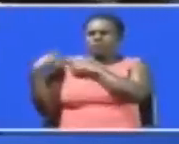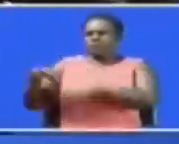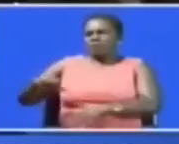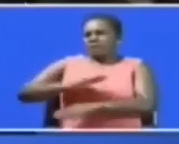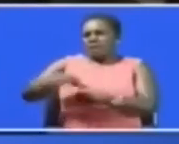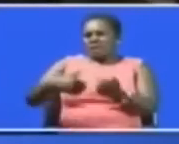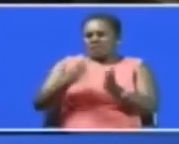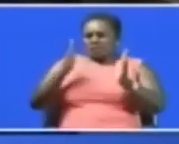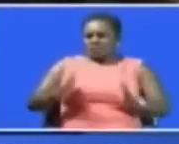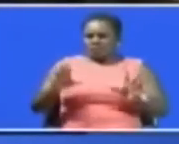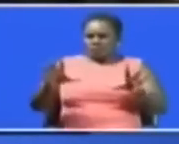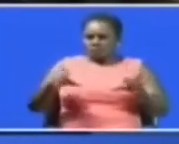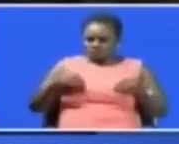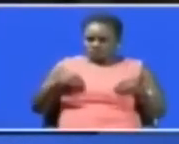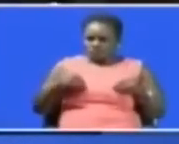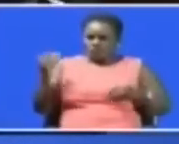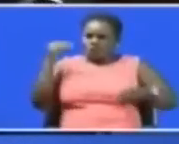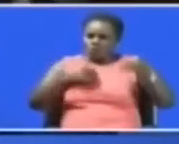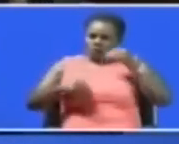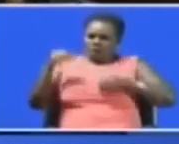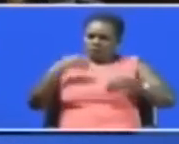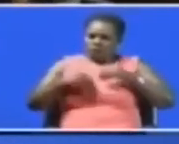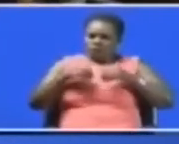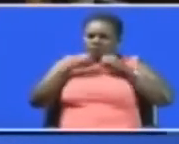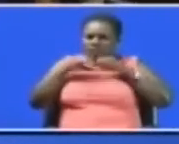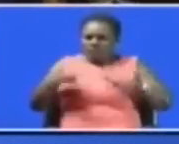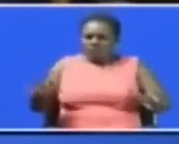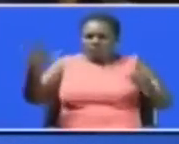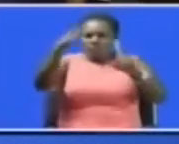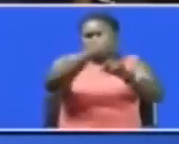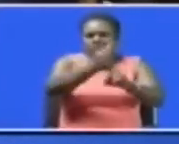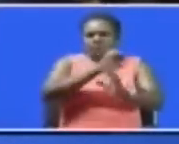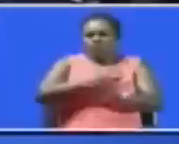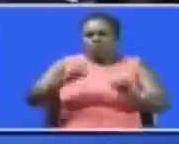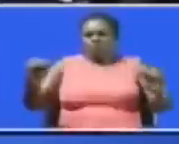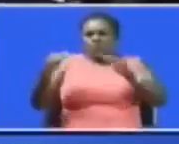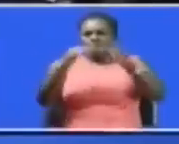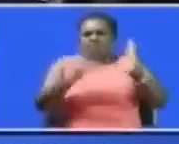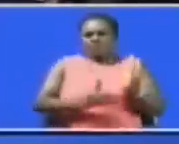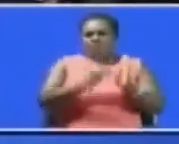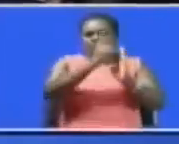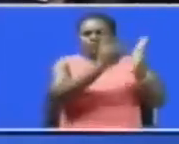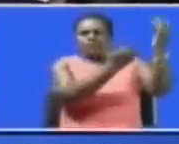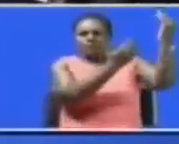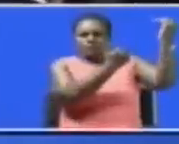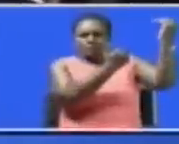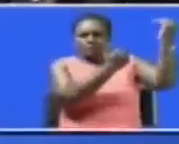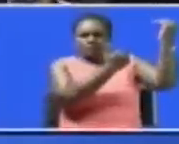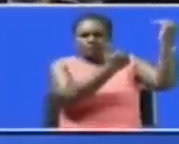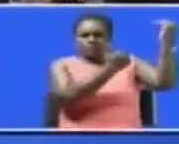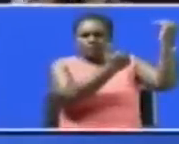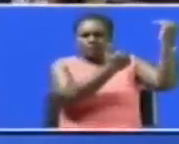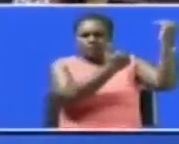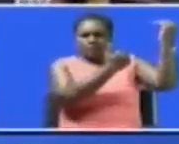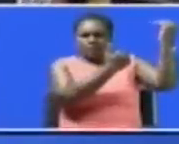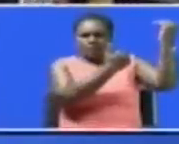because everybody agrees that as a result of corruption and so forth, devolution has not achieved the level of development which was expected, so